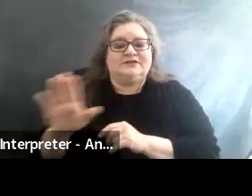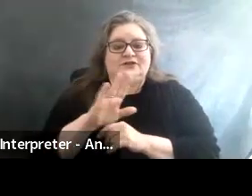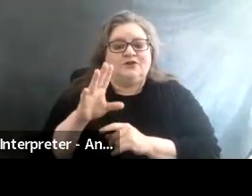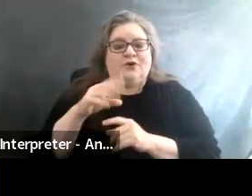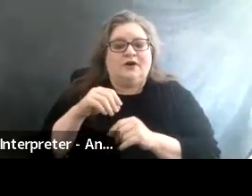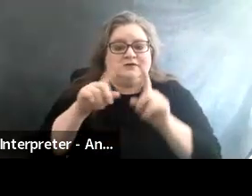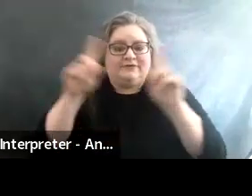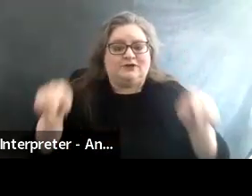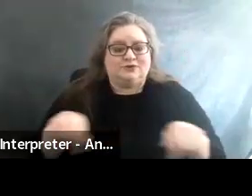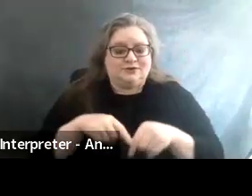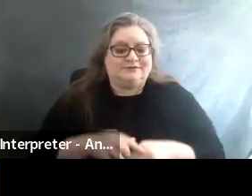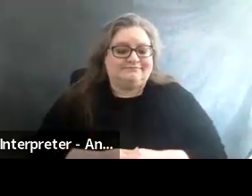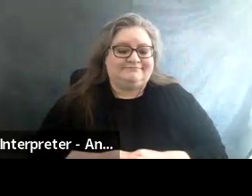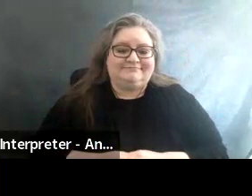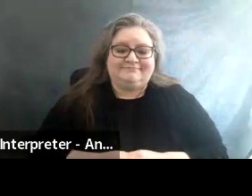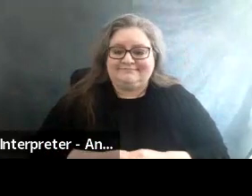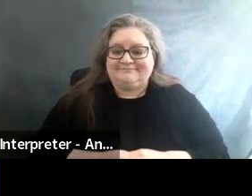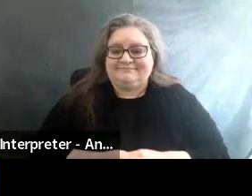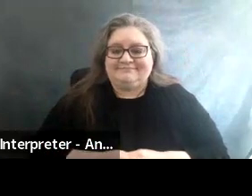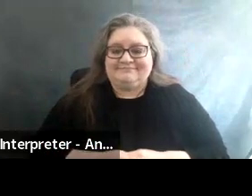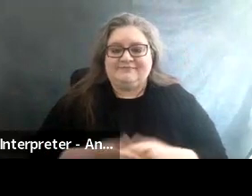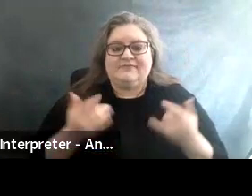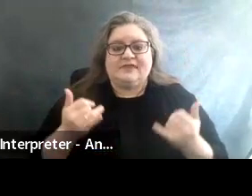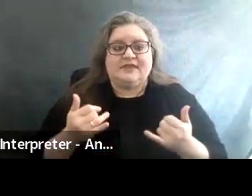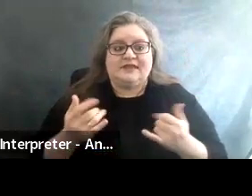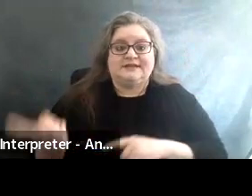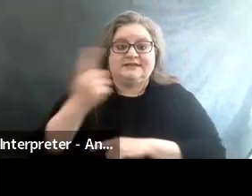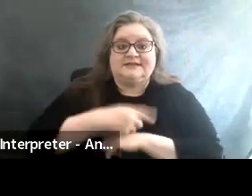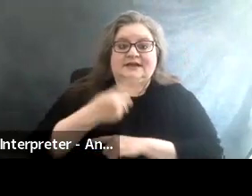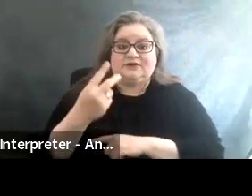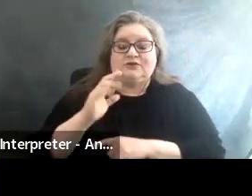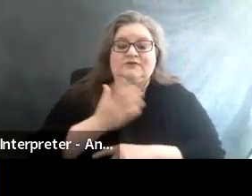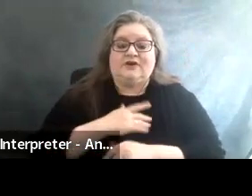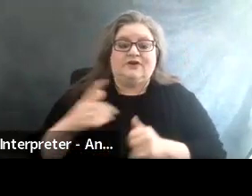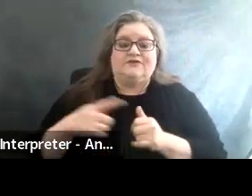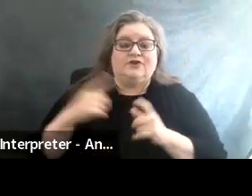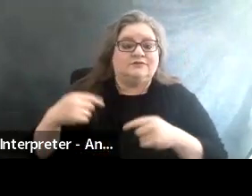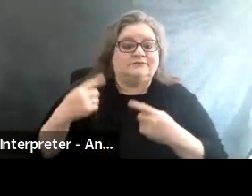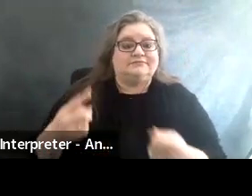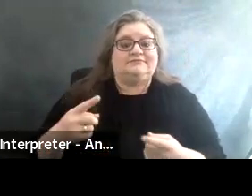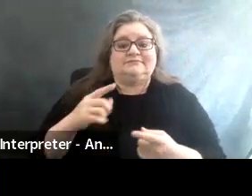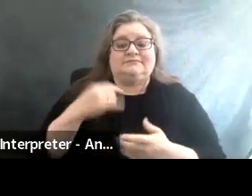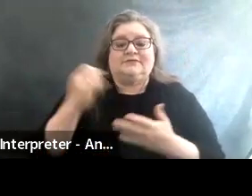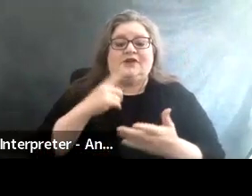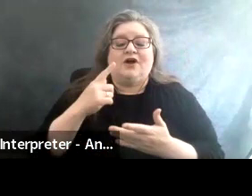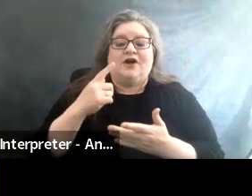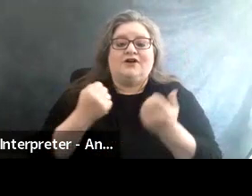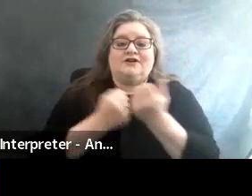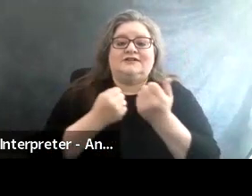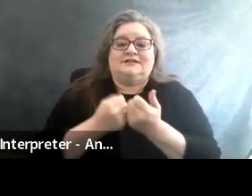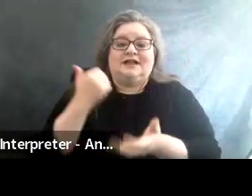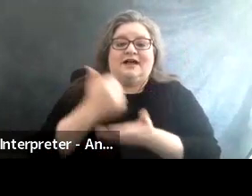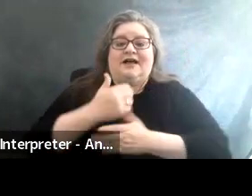video screen. This is day 2 of our first ever Arts Alliance Help Desk workshop